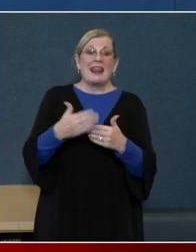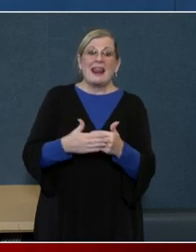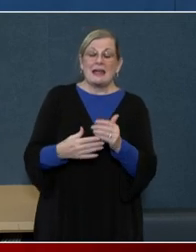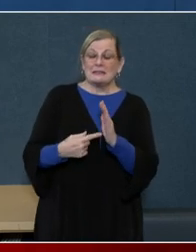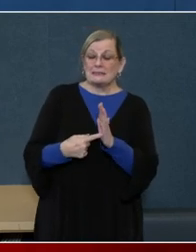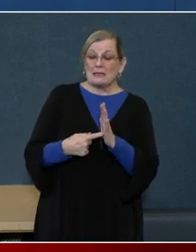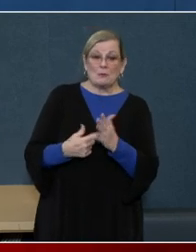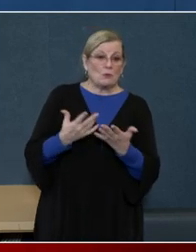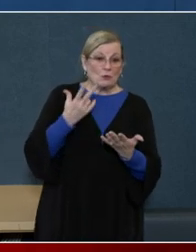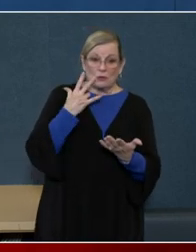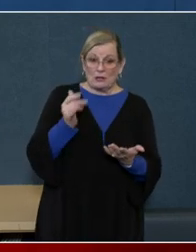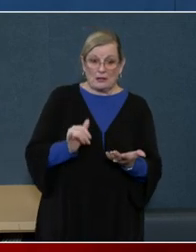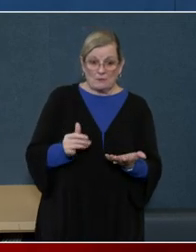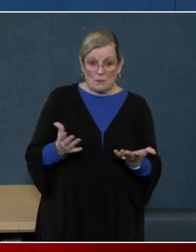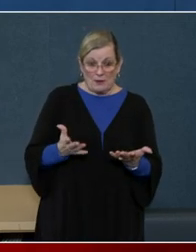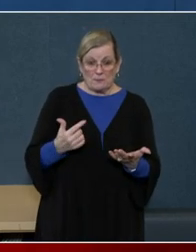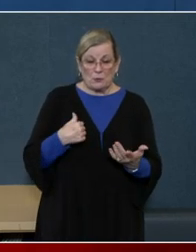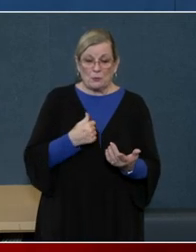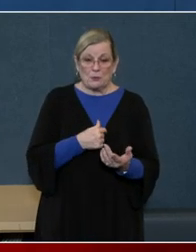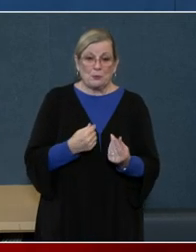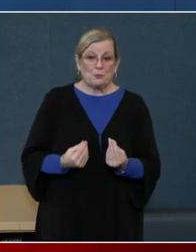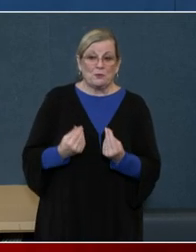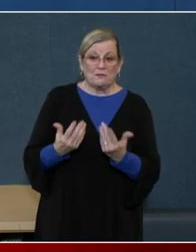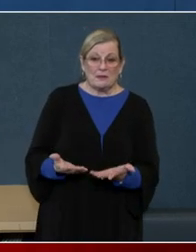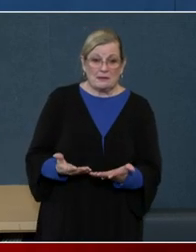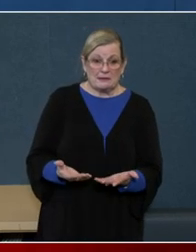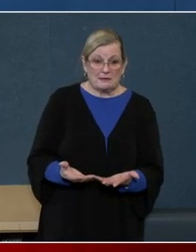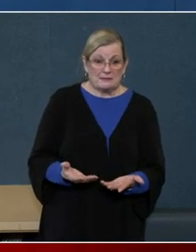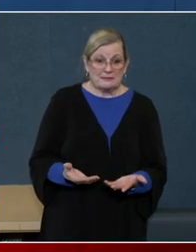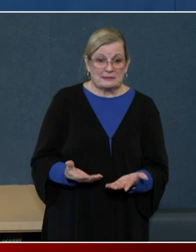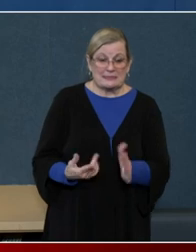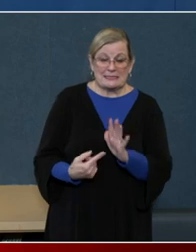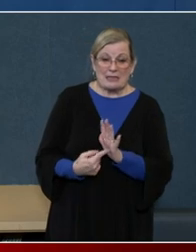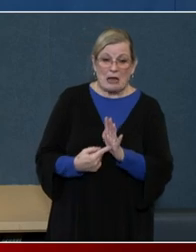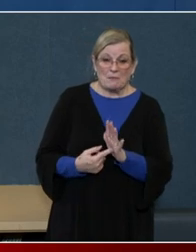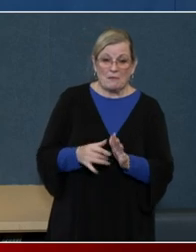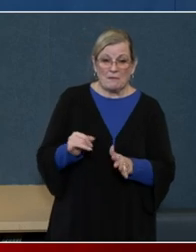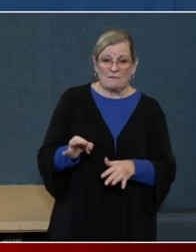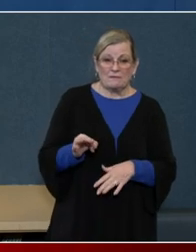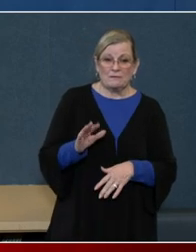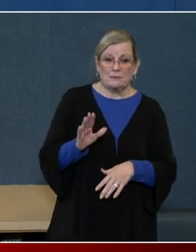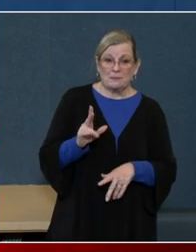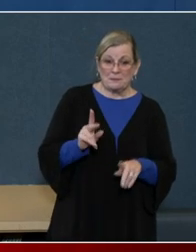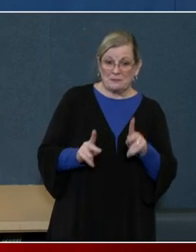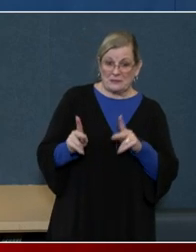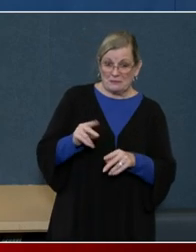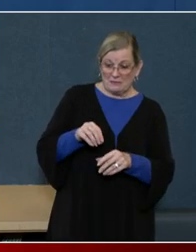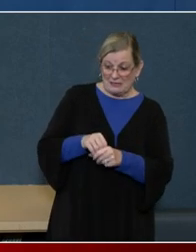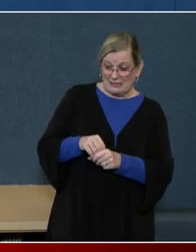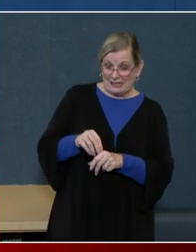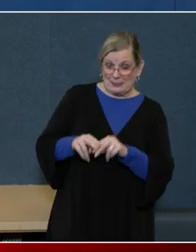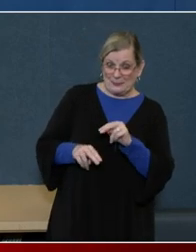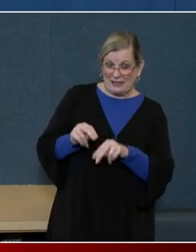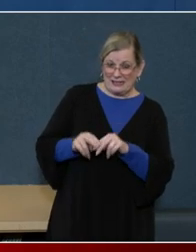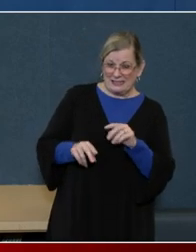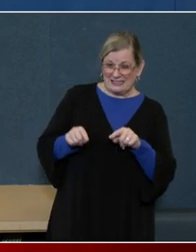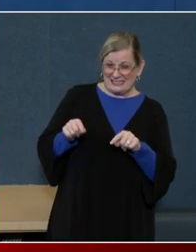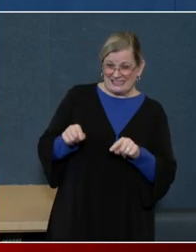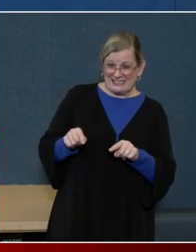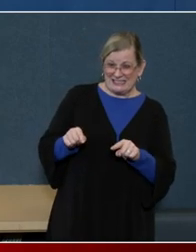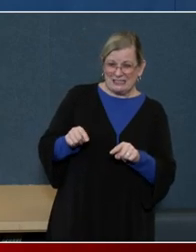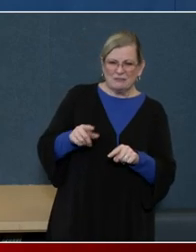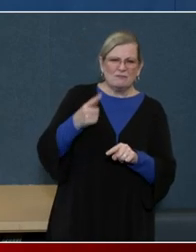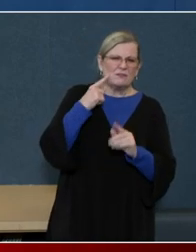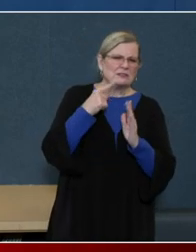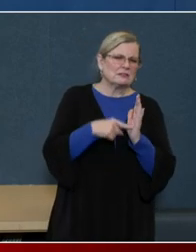a snapshot again into the cohorts within the building, but this time we show an example of what happens if a student were to